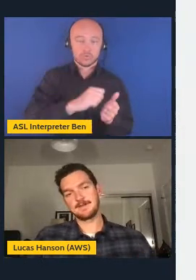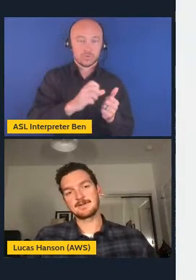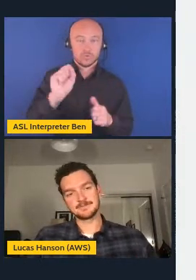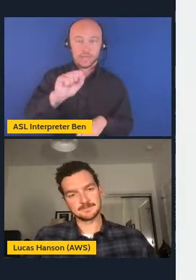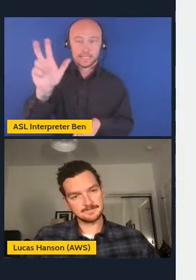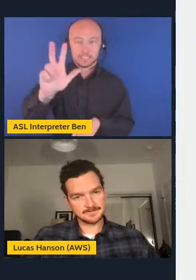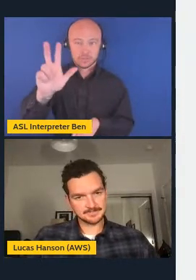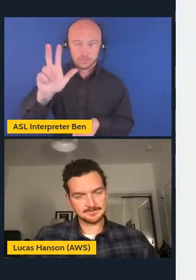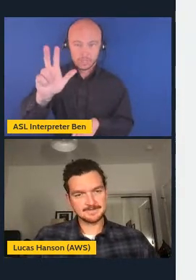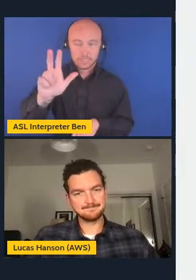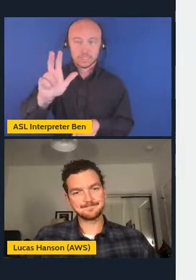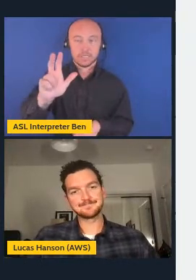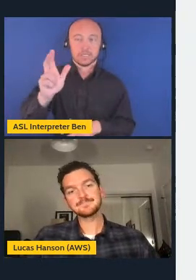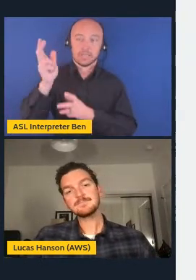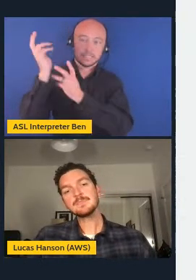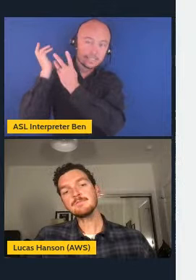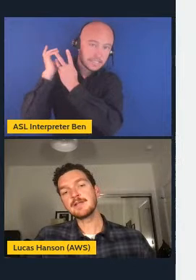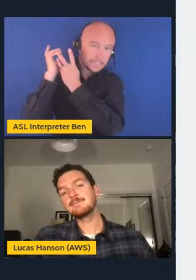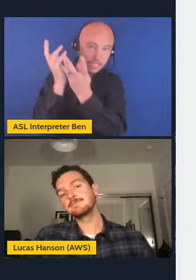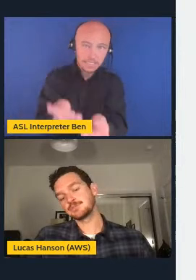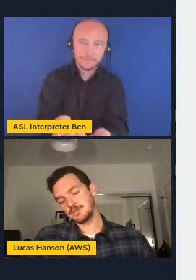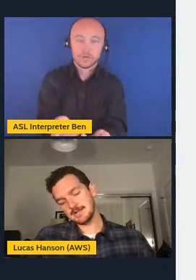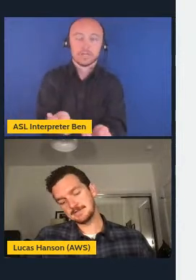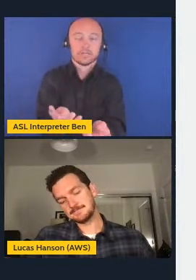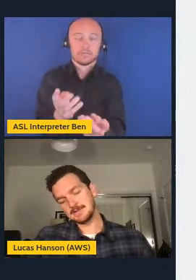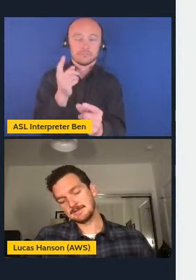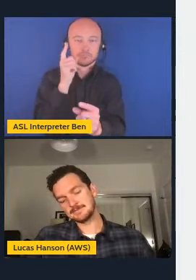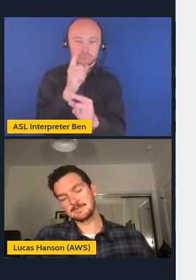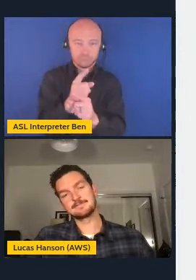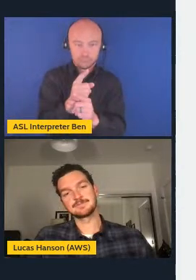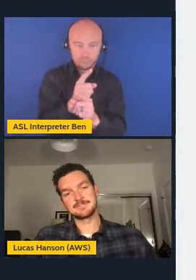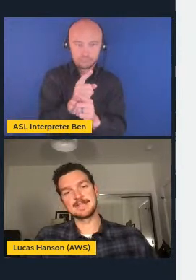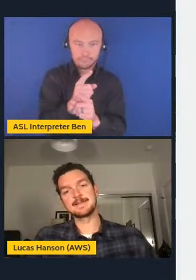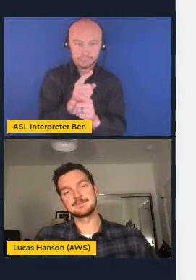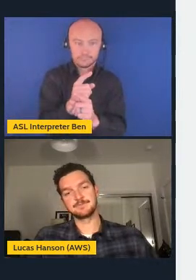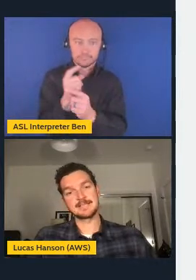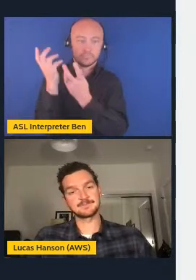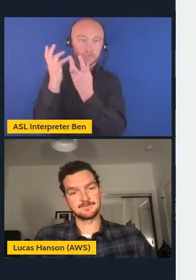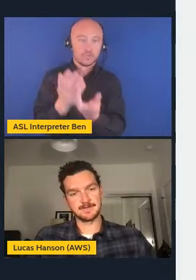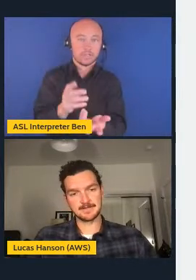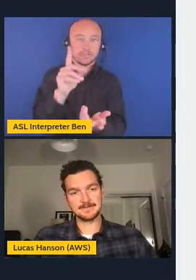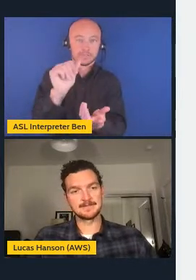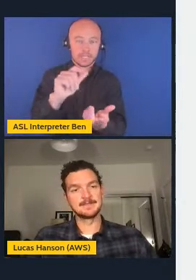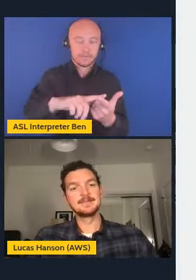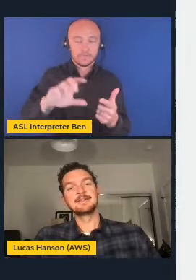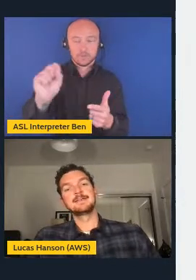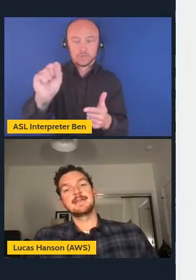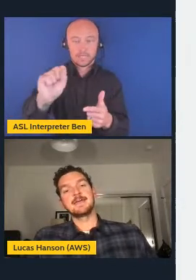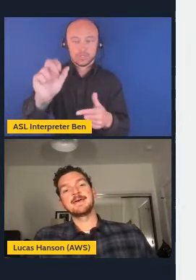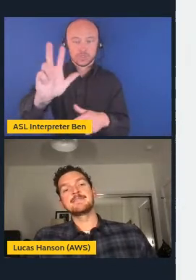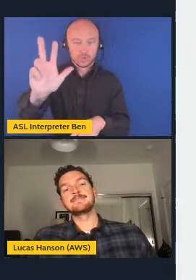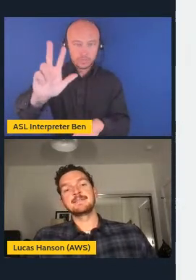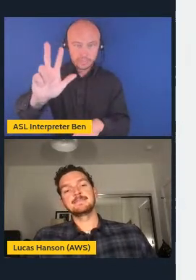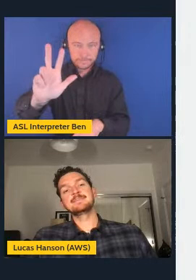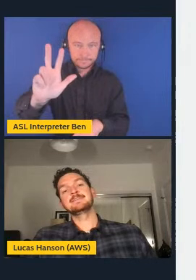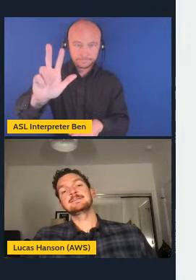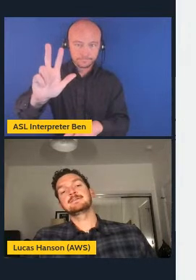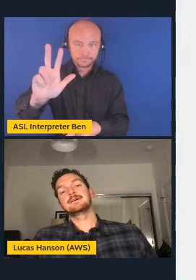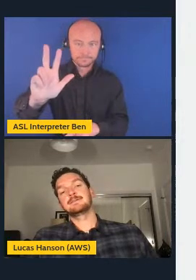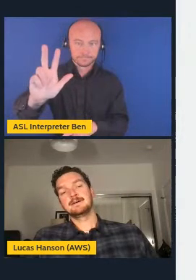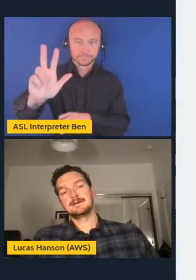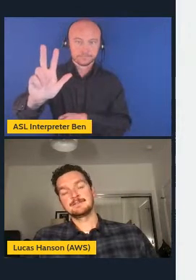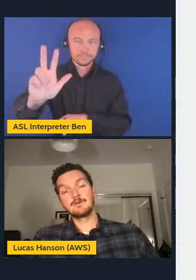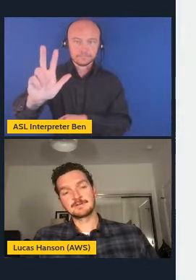a Firehose delivery stream, right, which delivers data to an S3 bucket. And then in